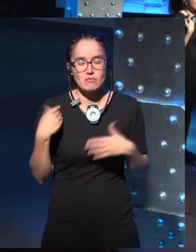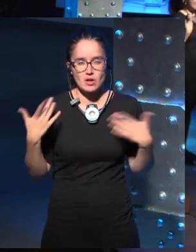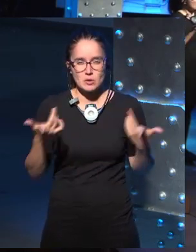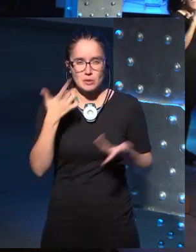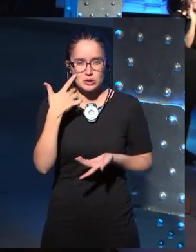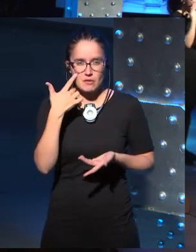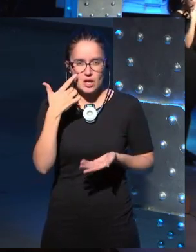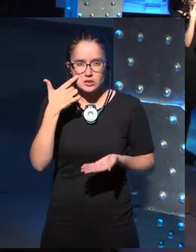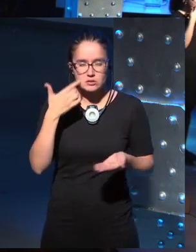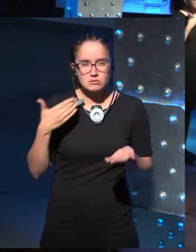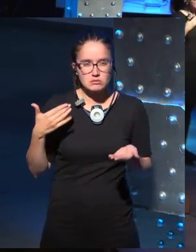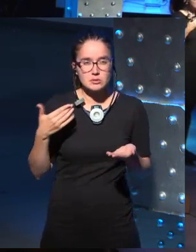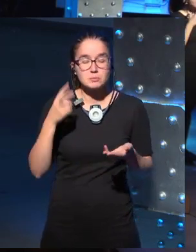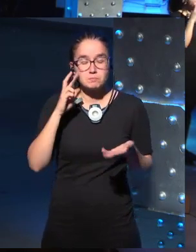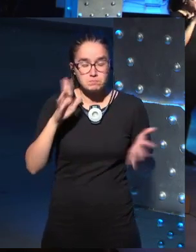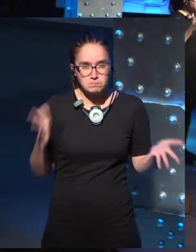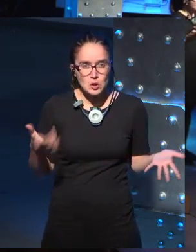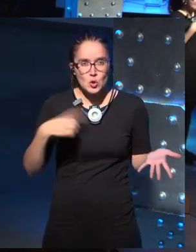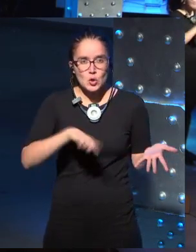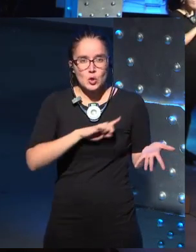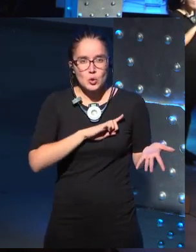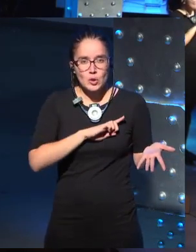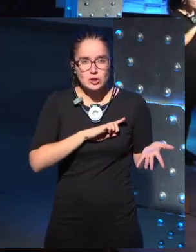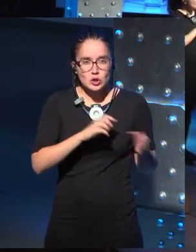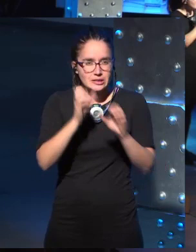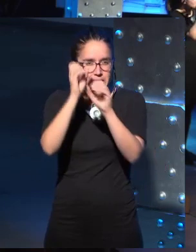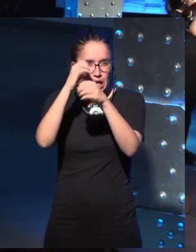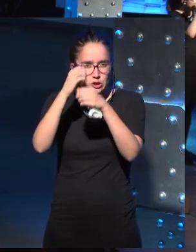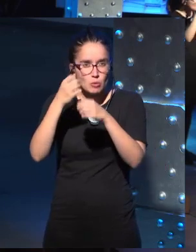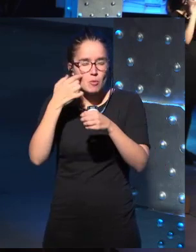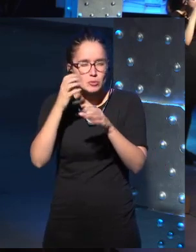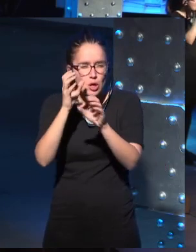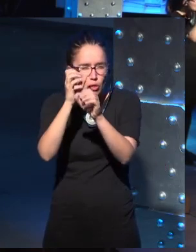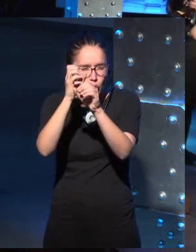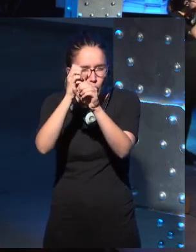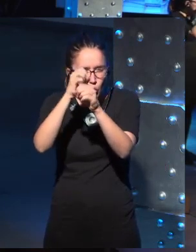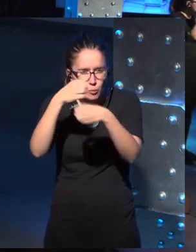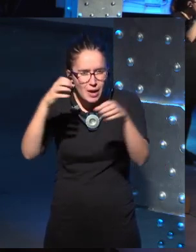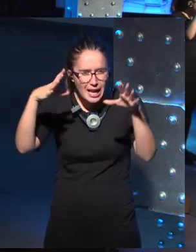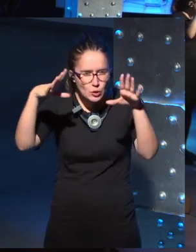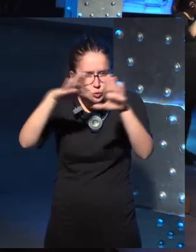that. We have our telescopes, and let's zoom in the dark and see further away. This